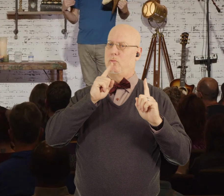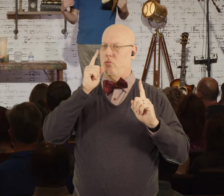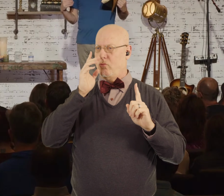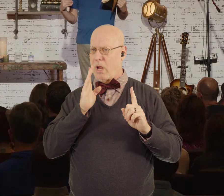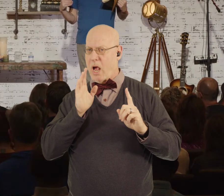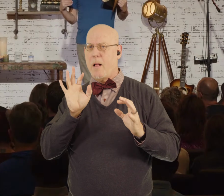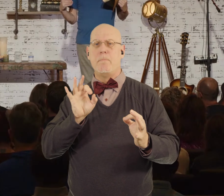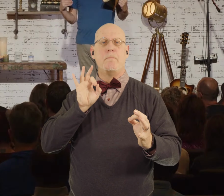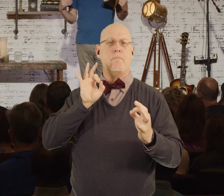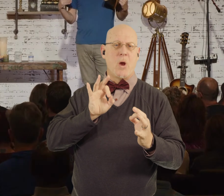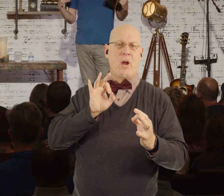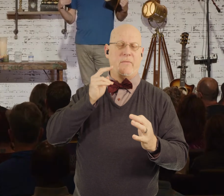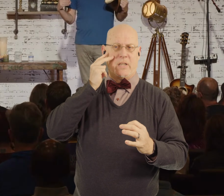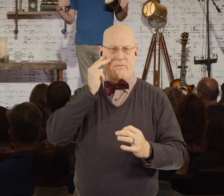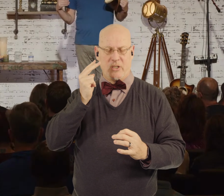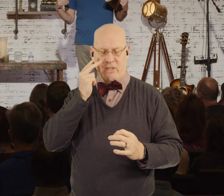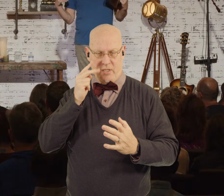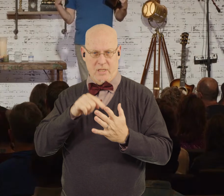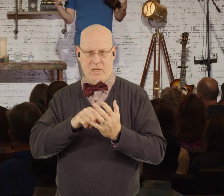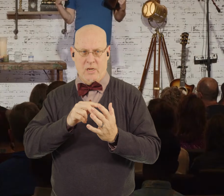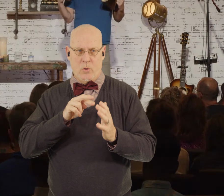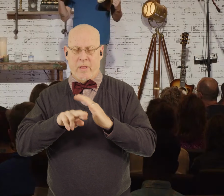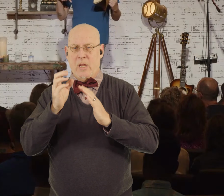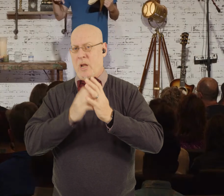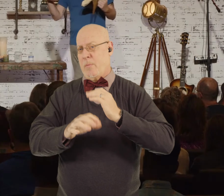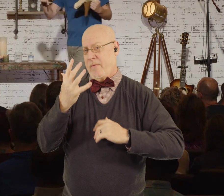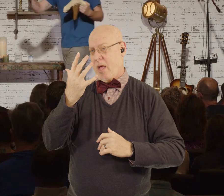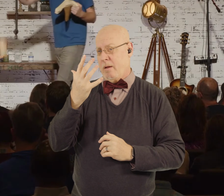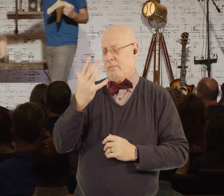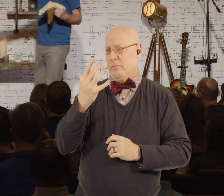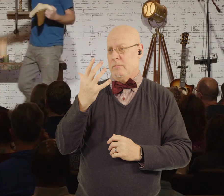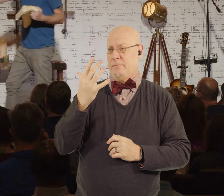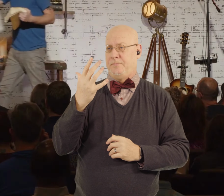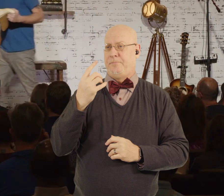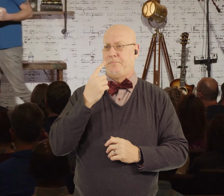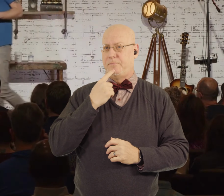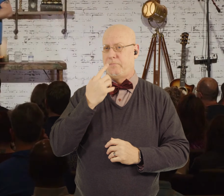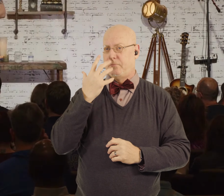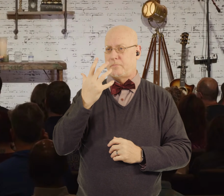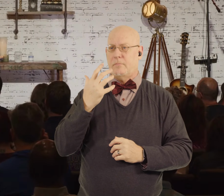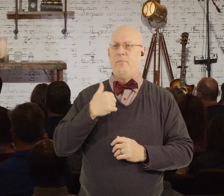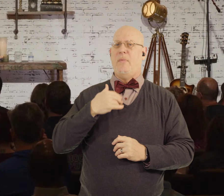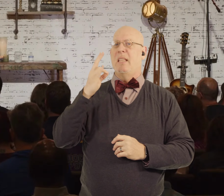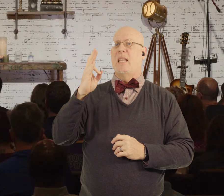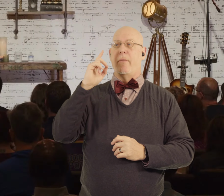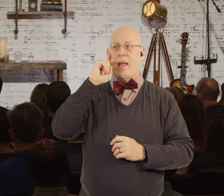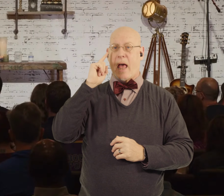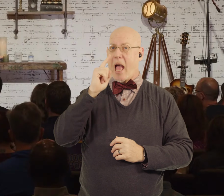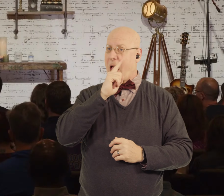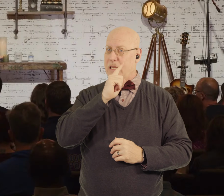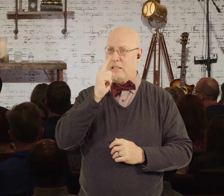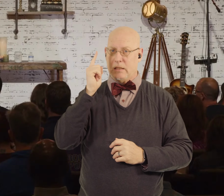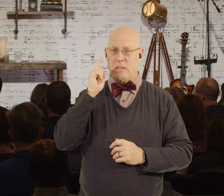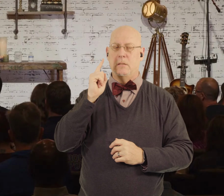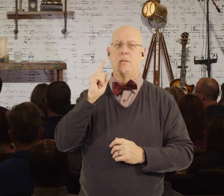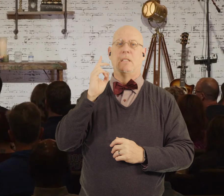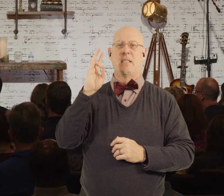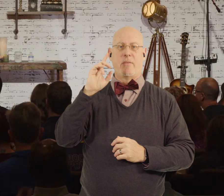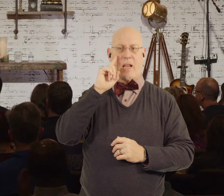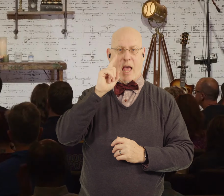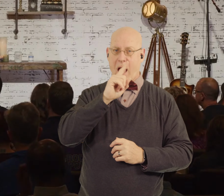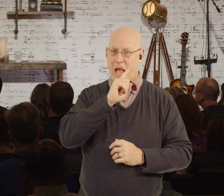am the true God of perfect vision. We see this actually in Revelation chapter 5, when he says there's five, he has seven